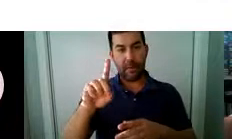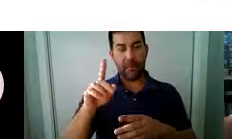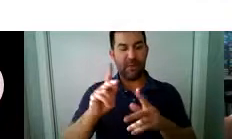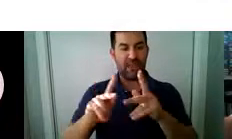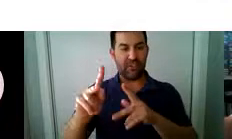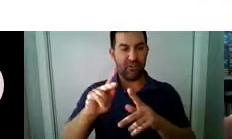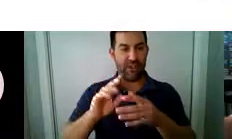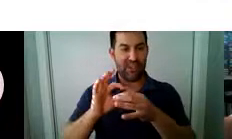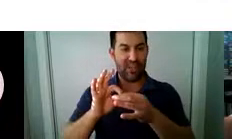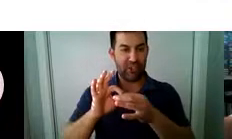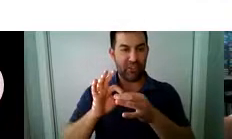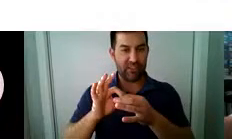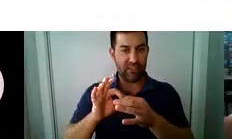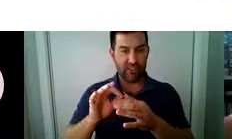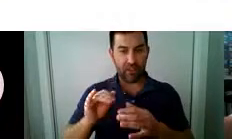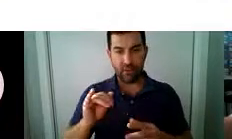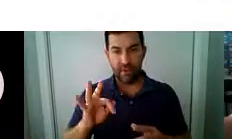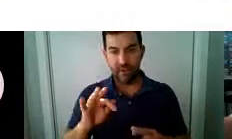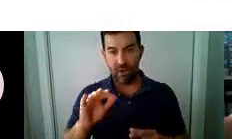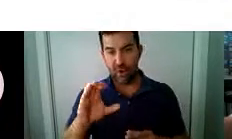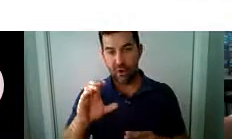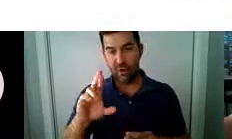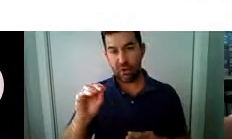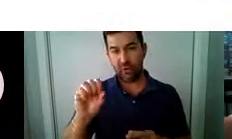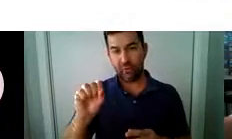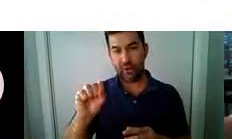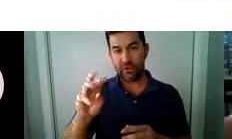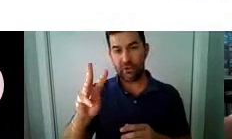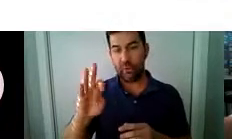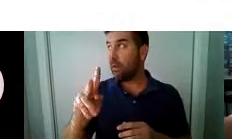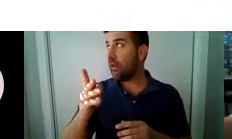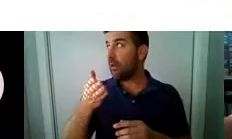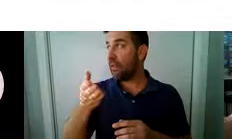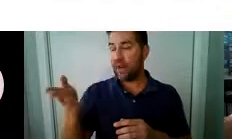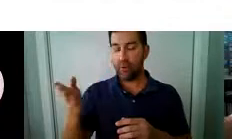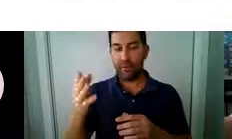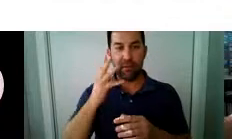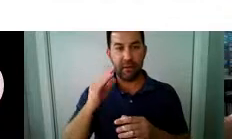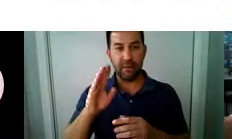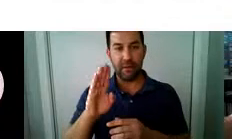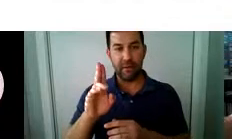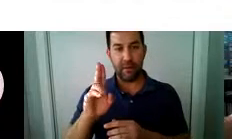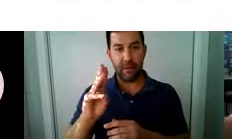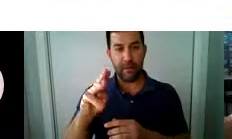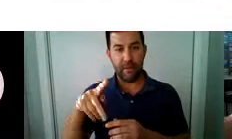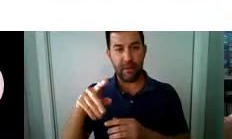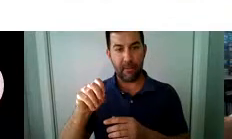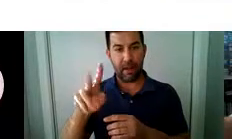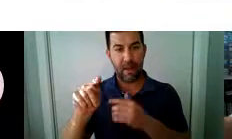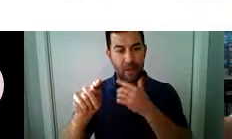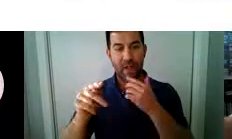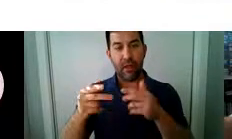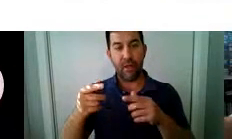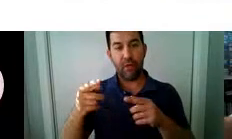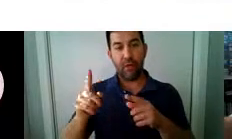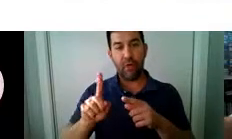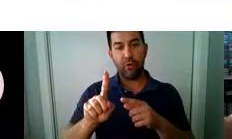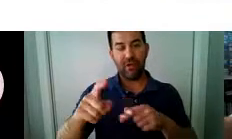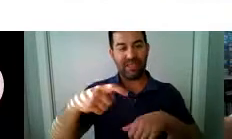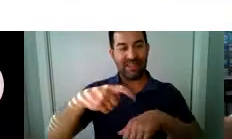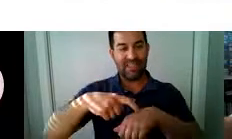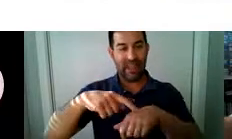if you, this crosswalk here would actually experience a bump out, which would shorten the crossing time and